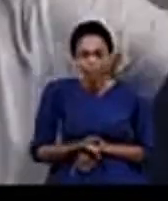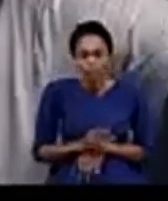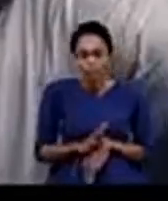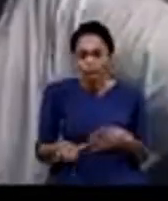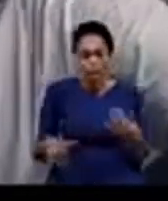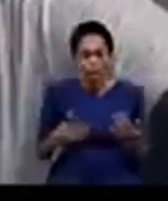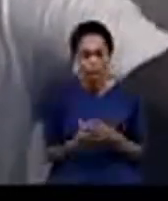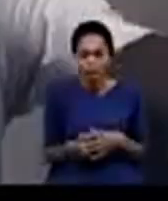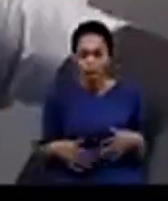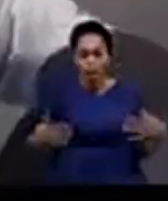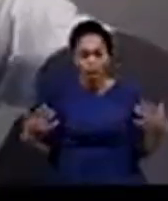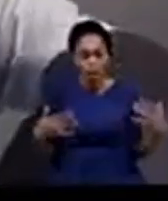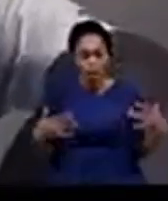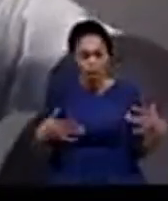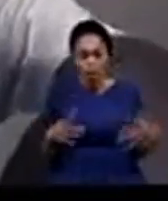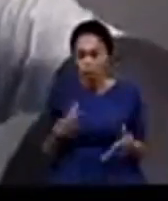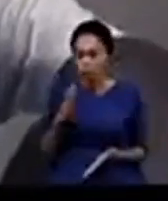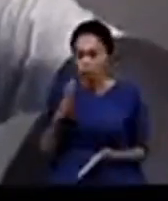fear no